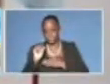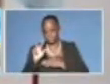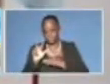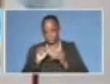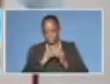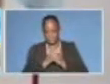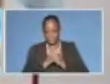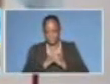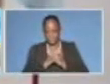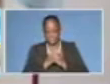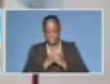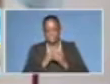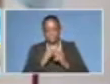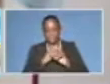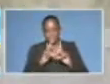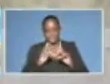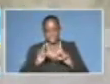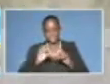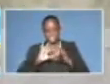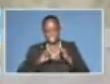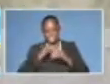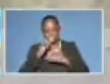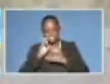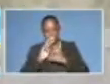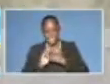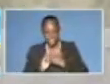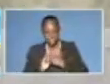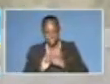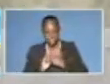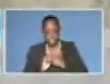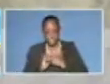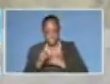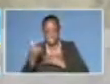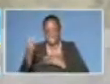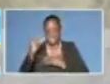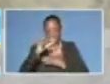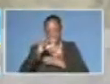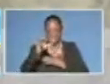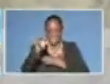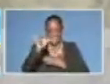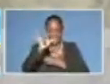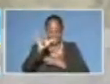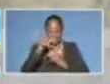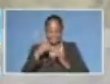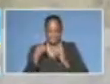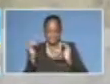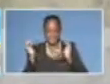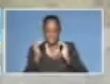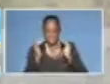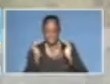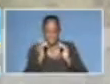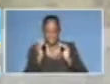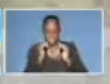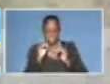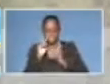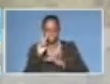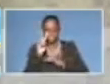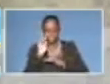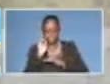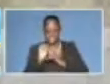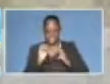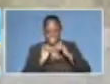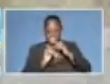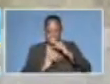addition, since January, the seasonal recovery in air arrivals stabilized on average just 2% below